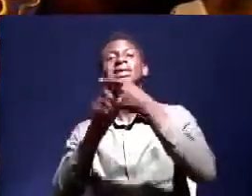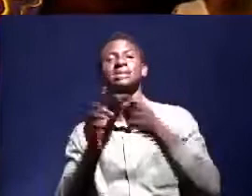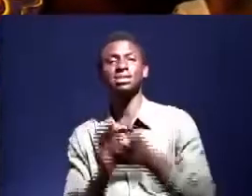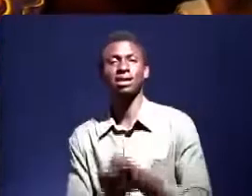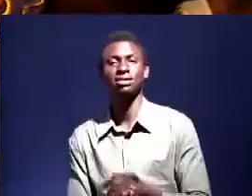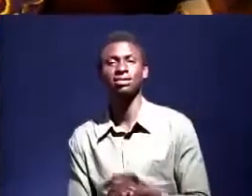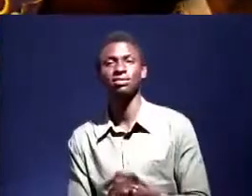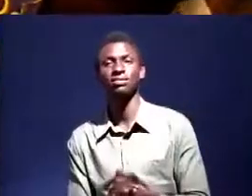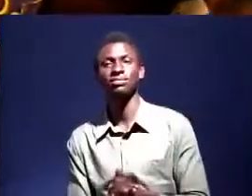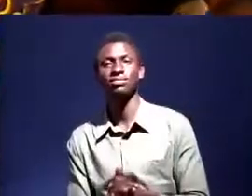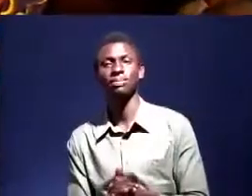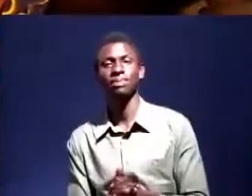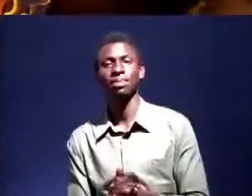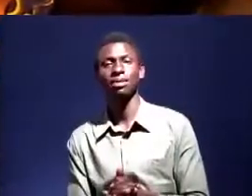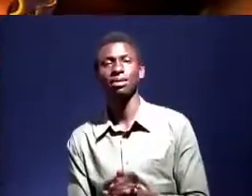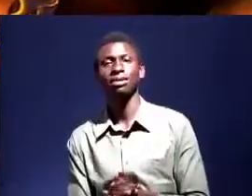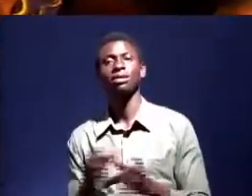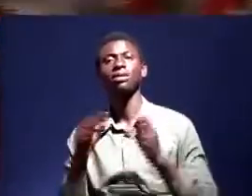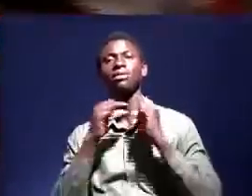and elders come.